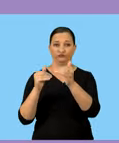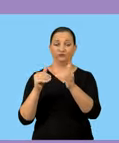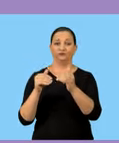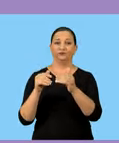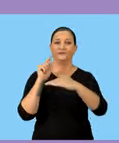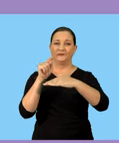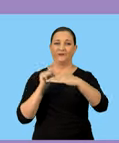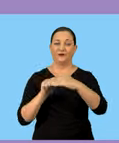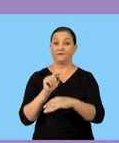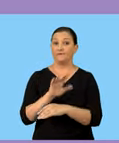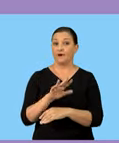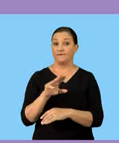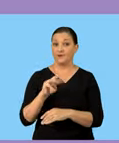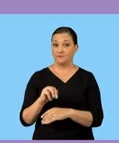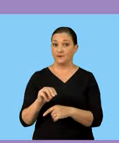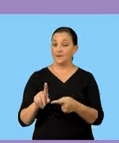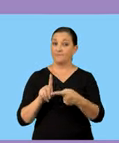Plus 60